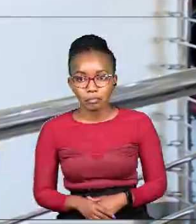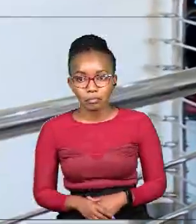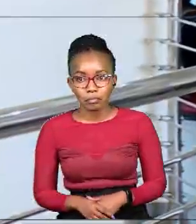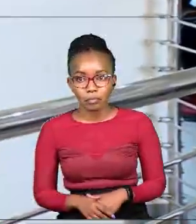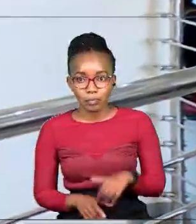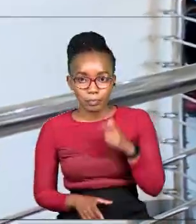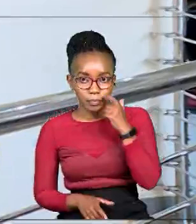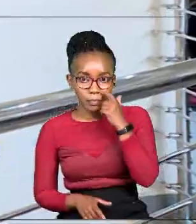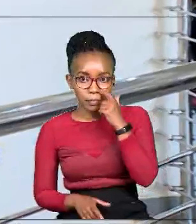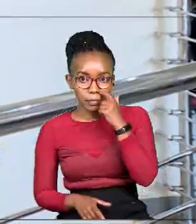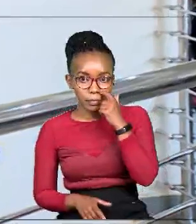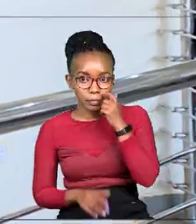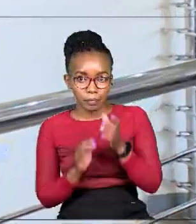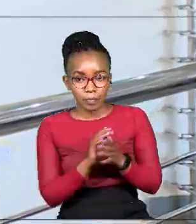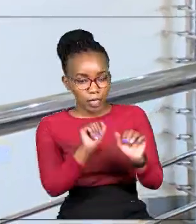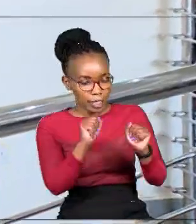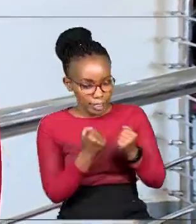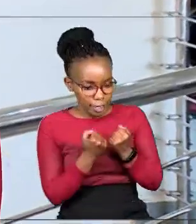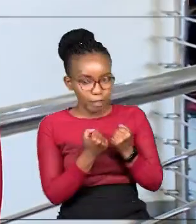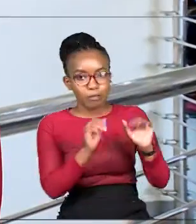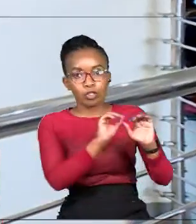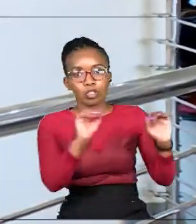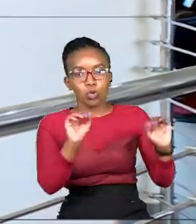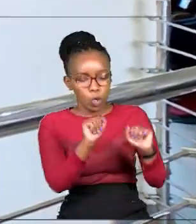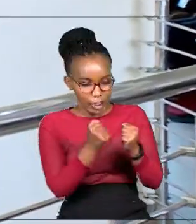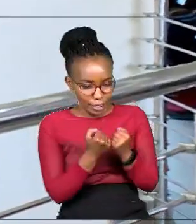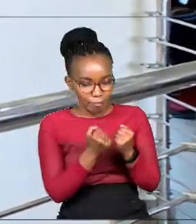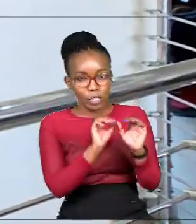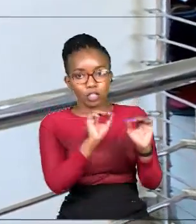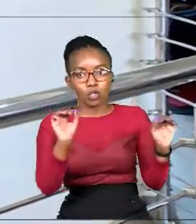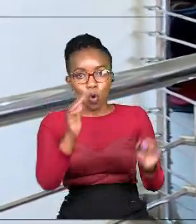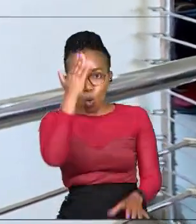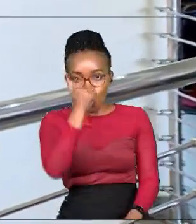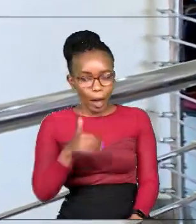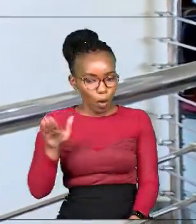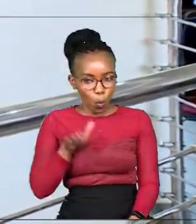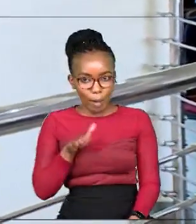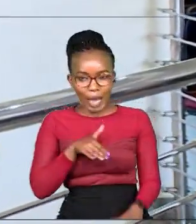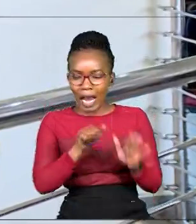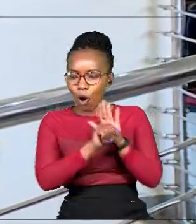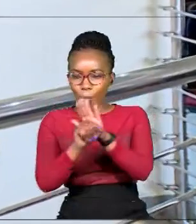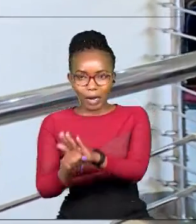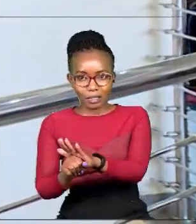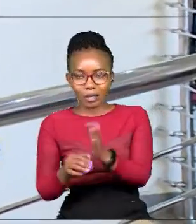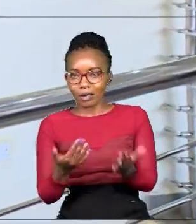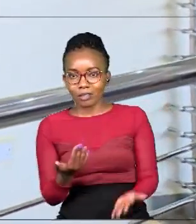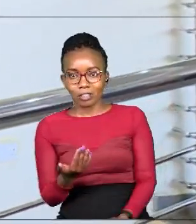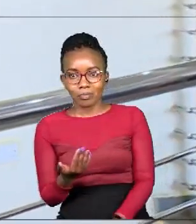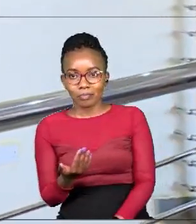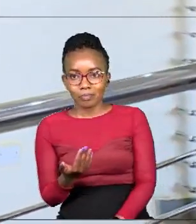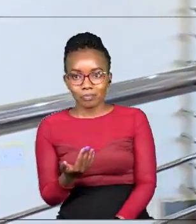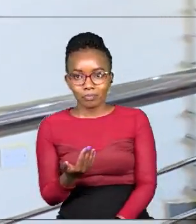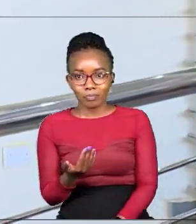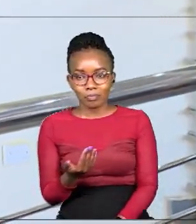The environment may not be safe yet. I can say it is not safe because women are still despised. Women are still